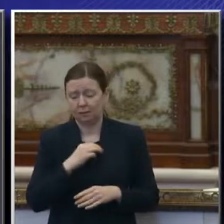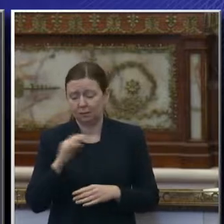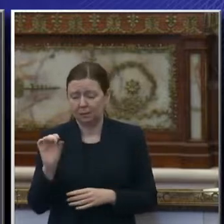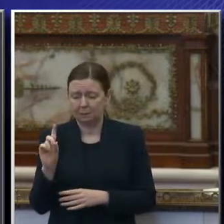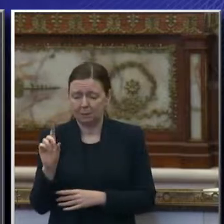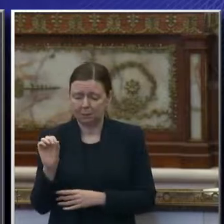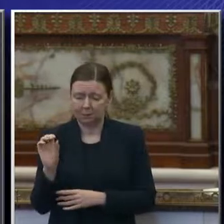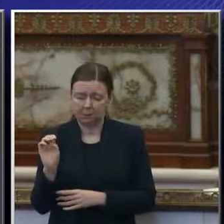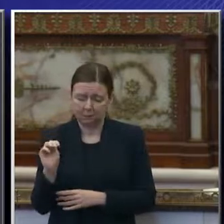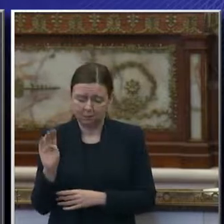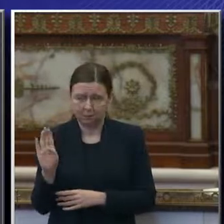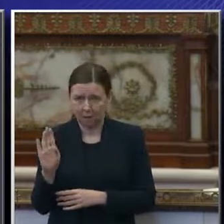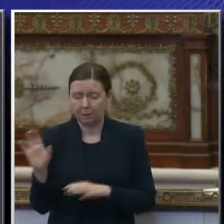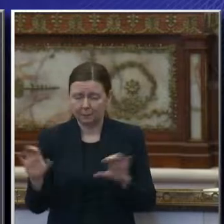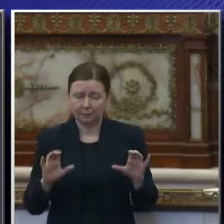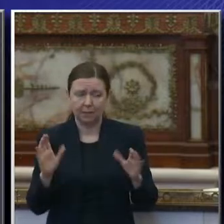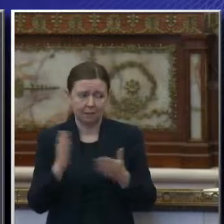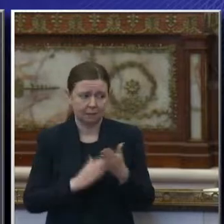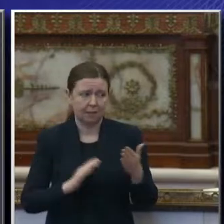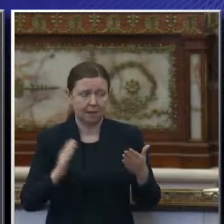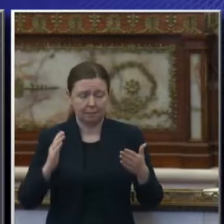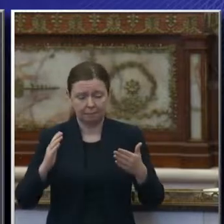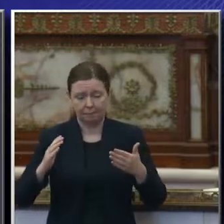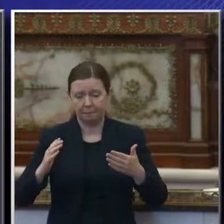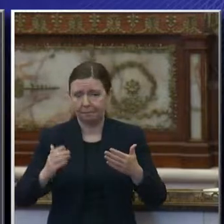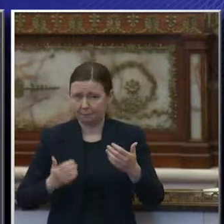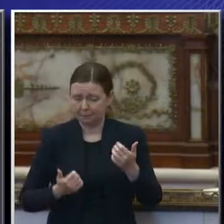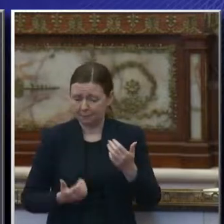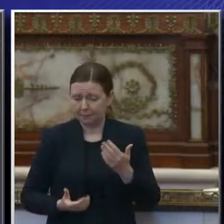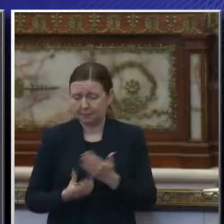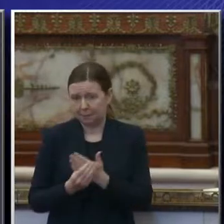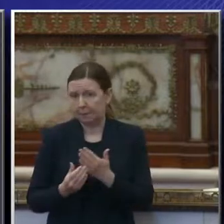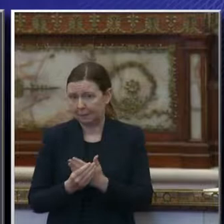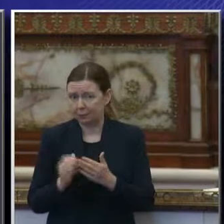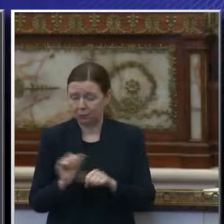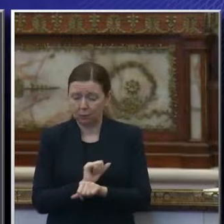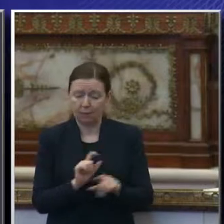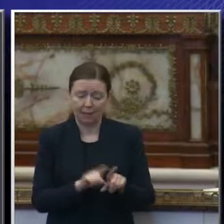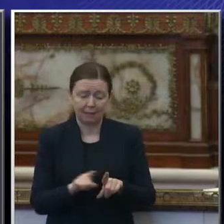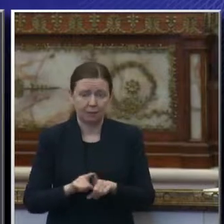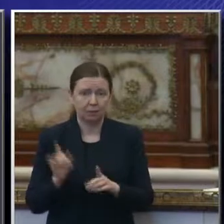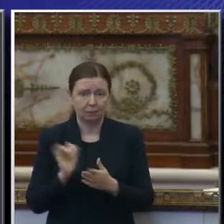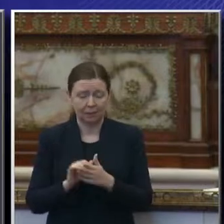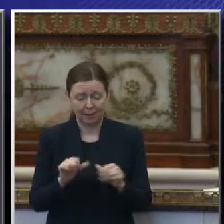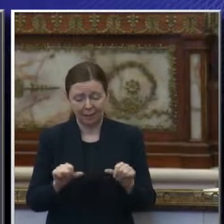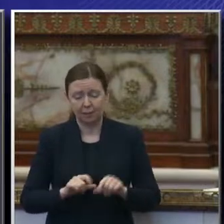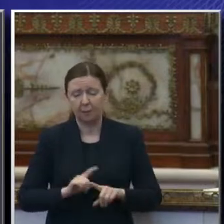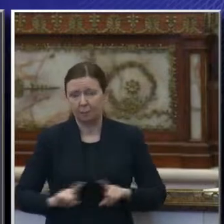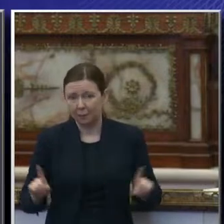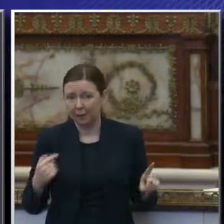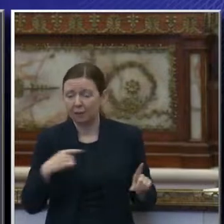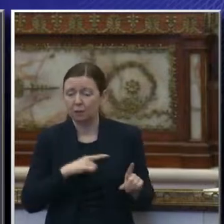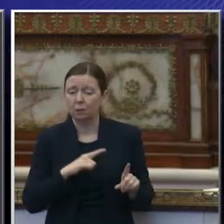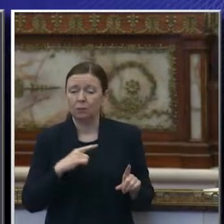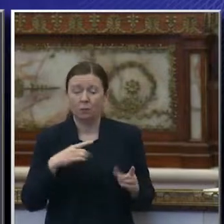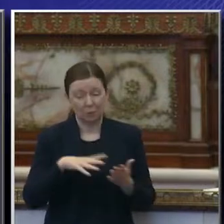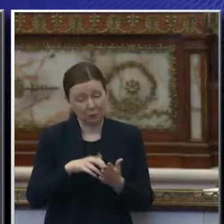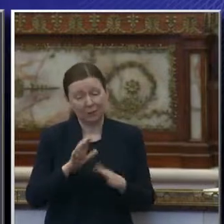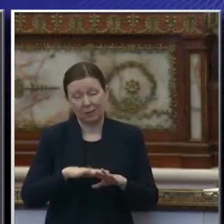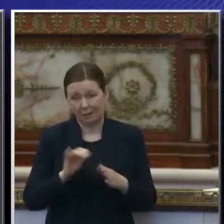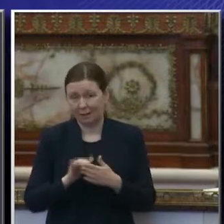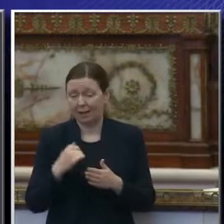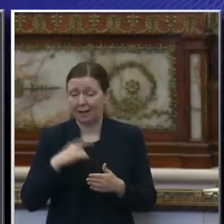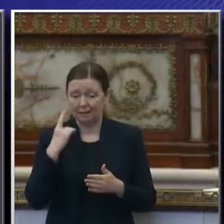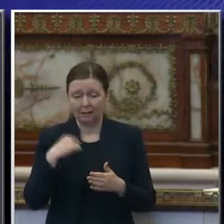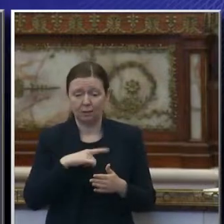also has done some companion and supplementary work as well to this area, but we're weak on this. And I